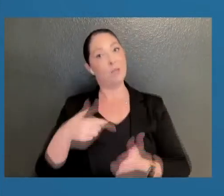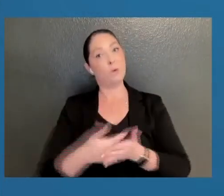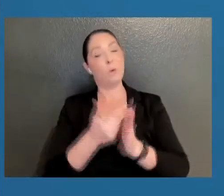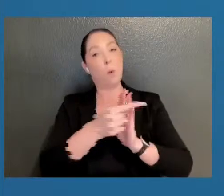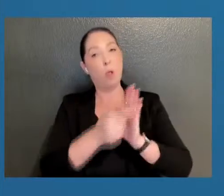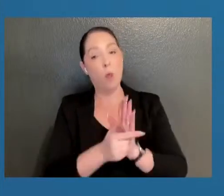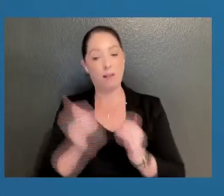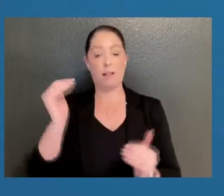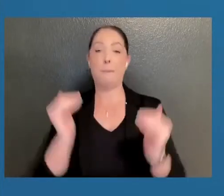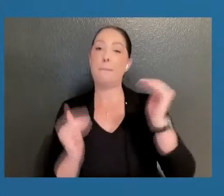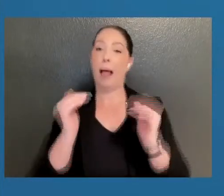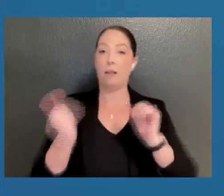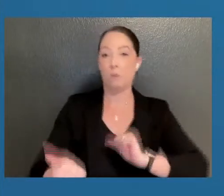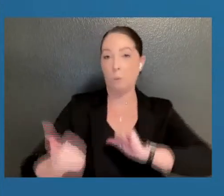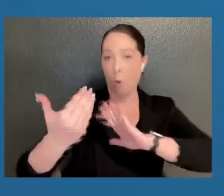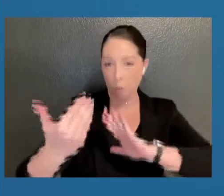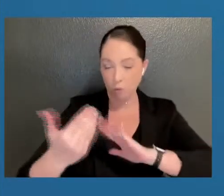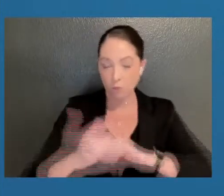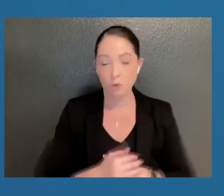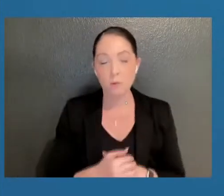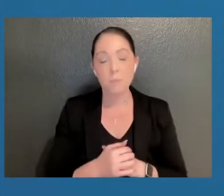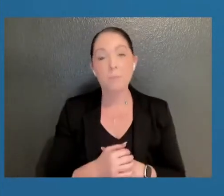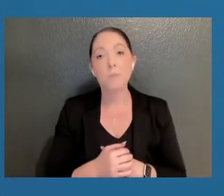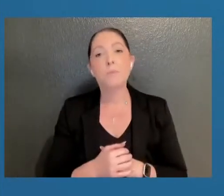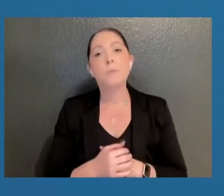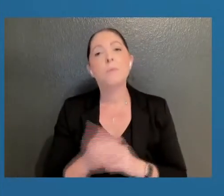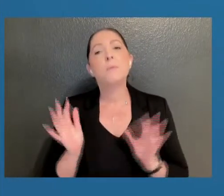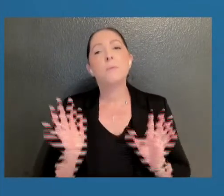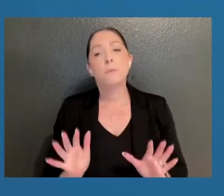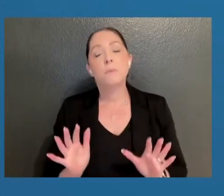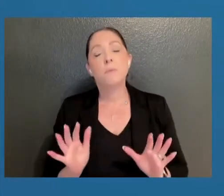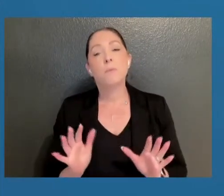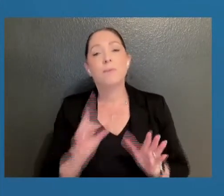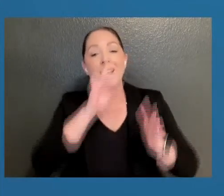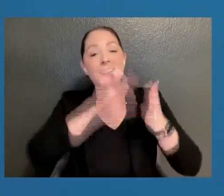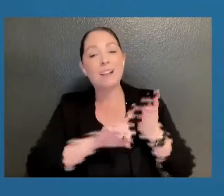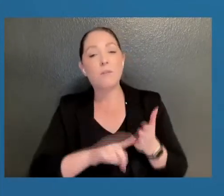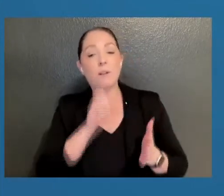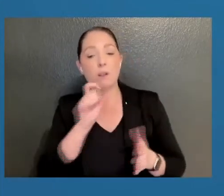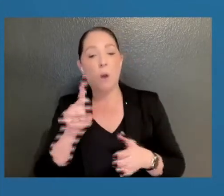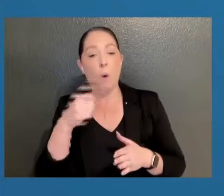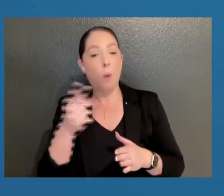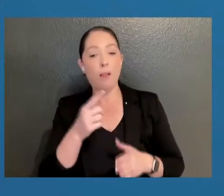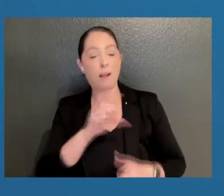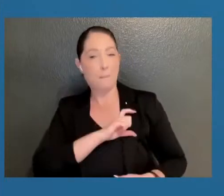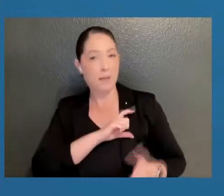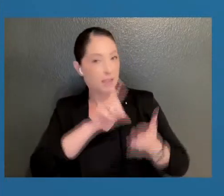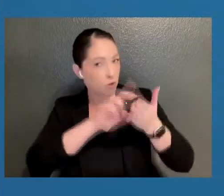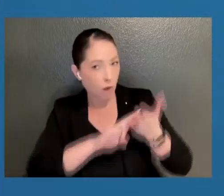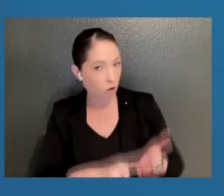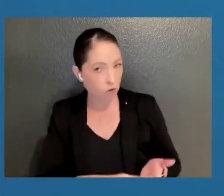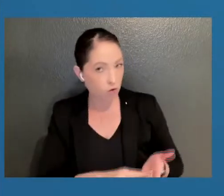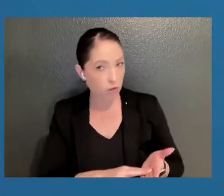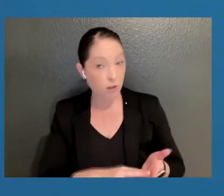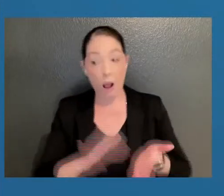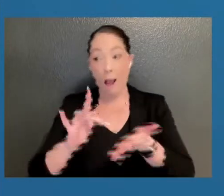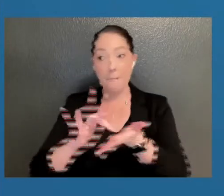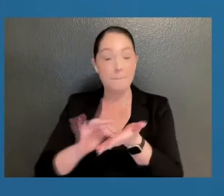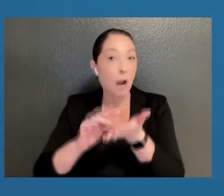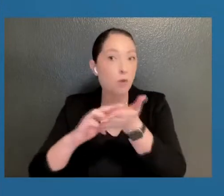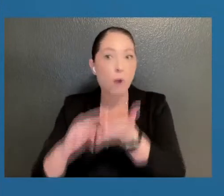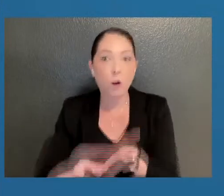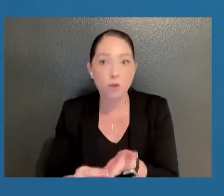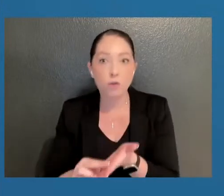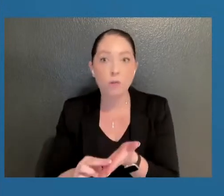spoke to. You know, discovery is not just about police records. It's about medical records. It's about other